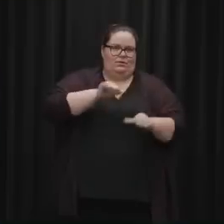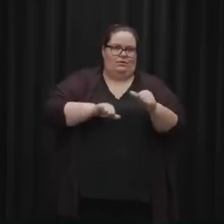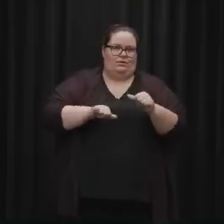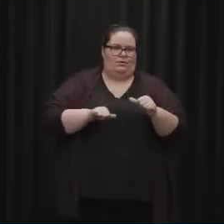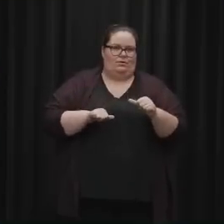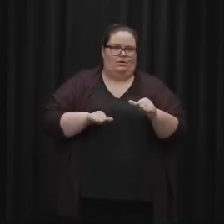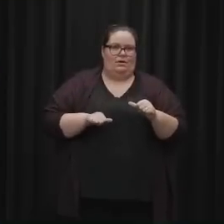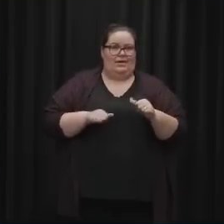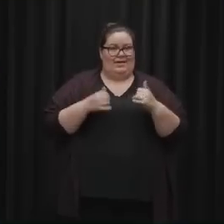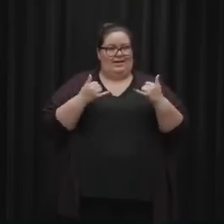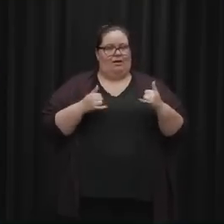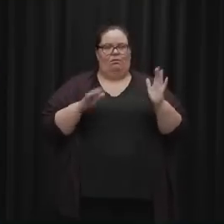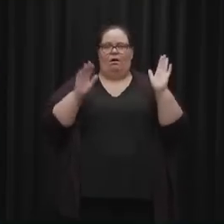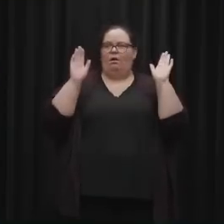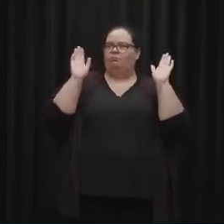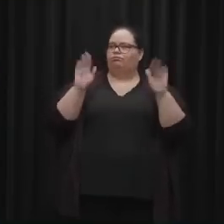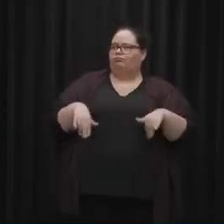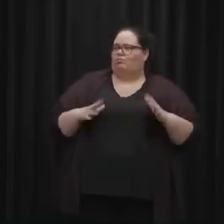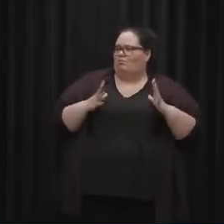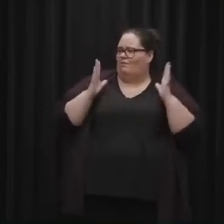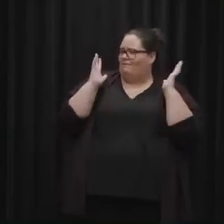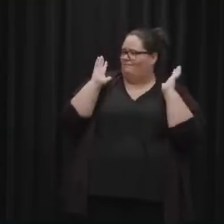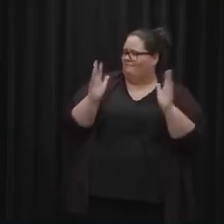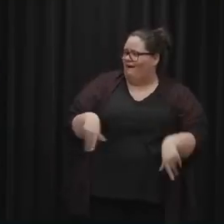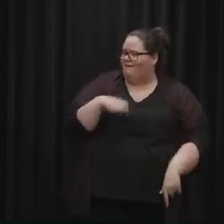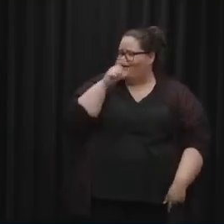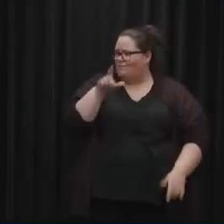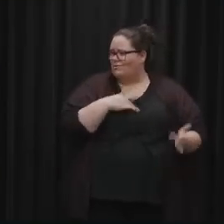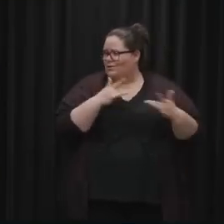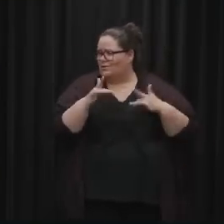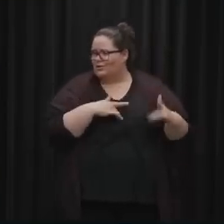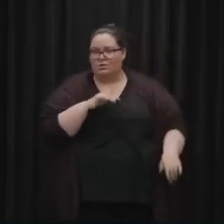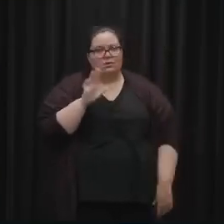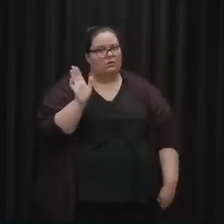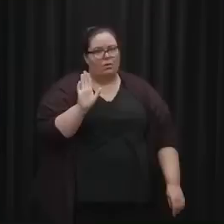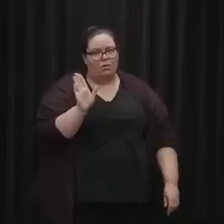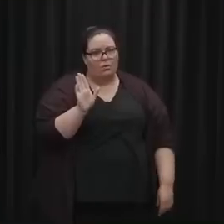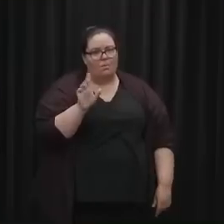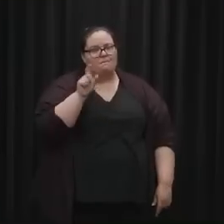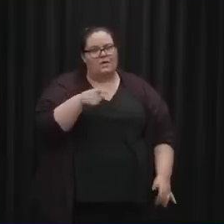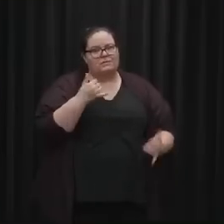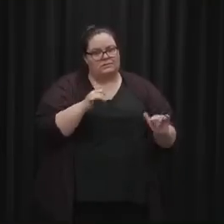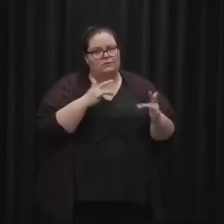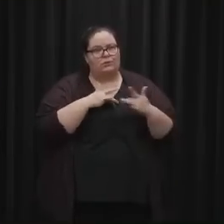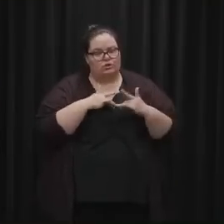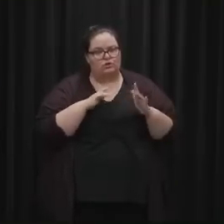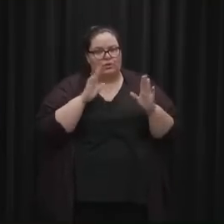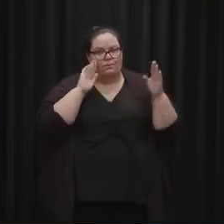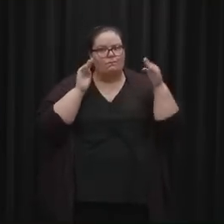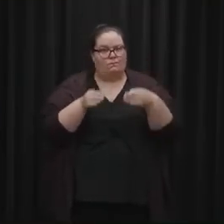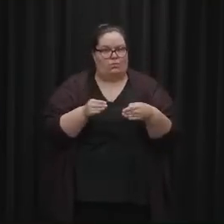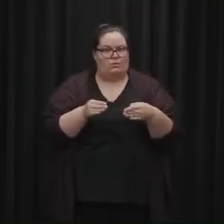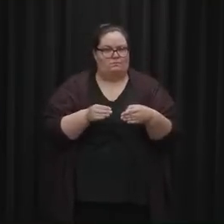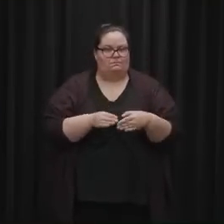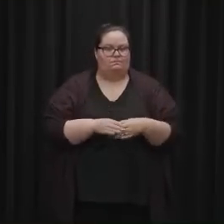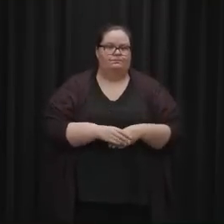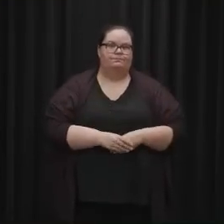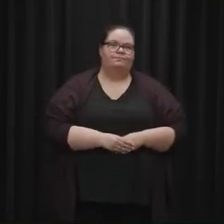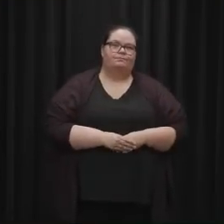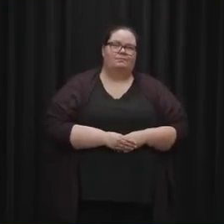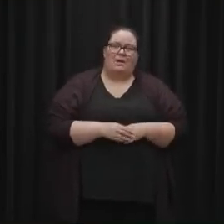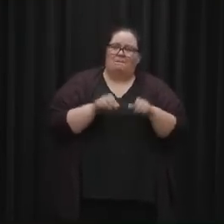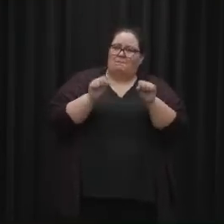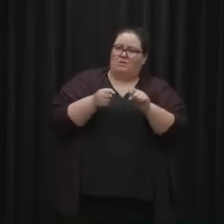just how close the virus is to an outbreak at any point in time. Depuis le début de